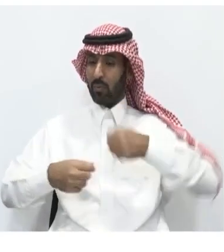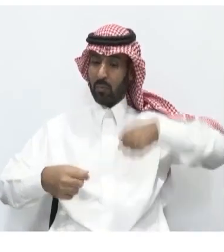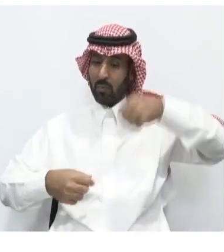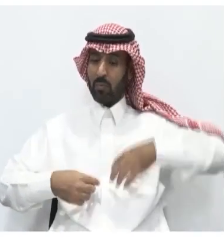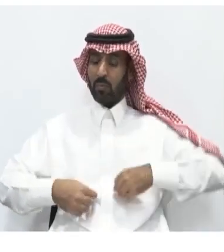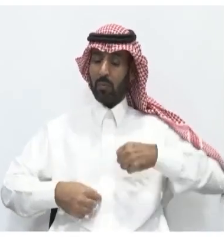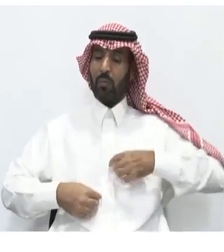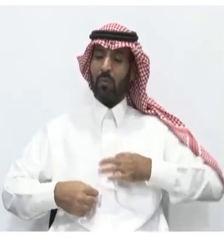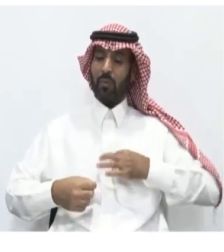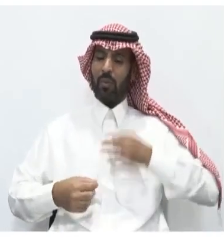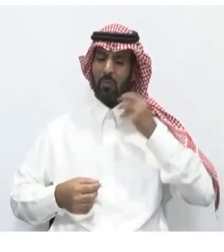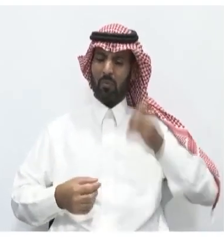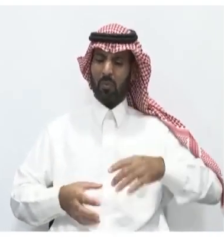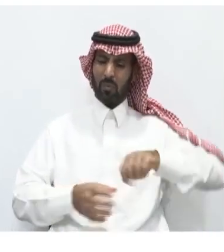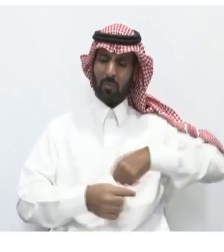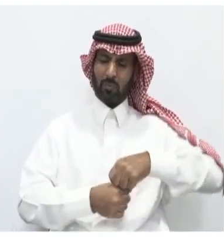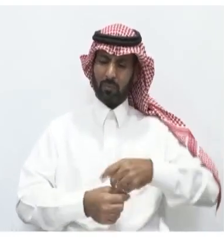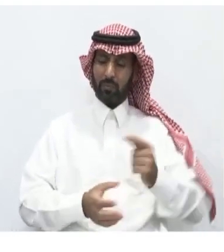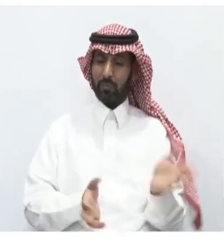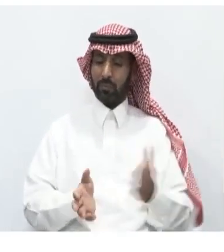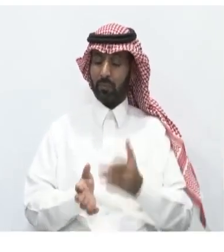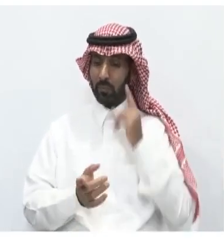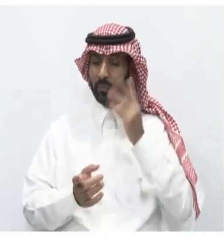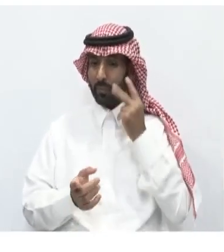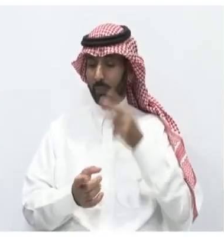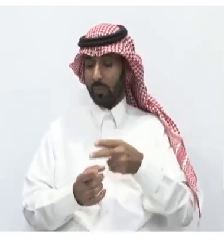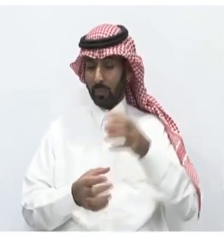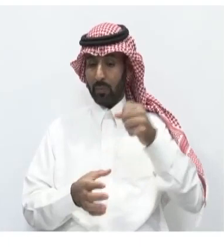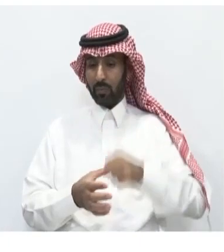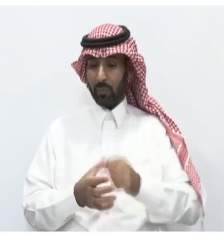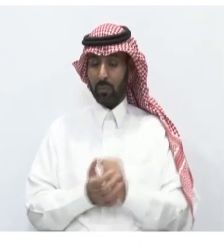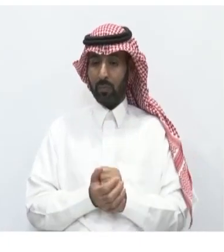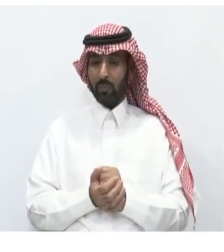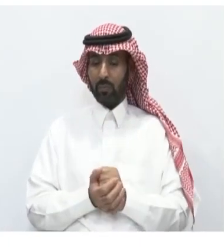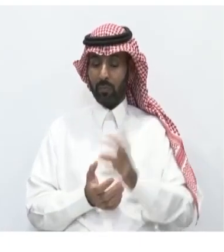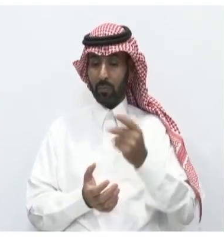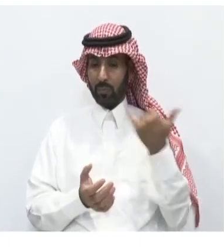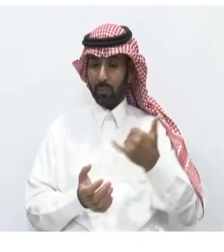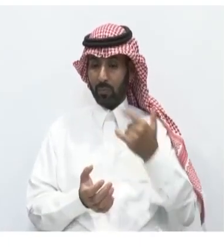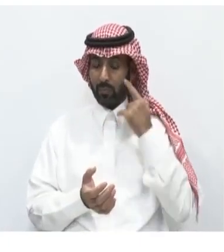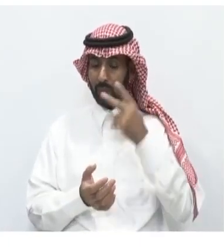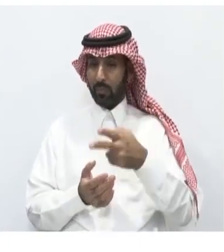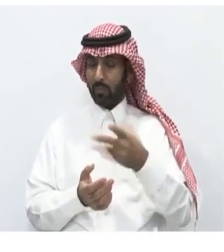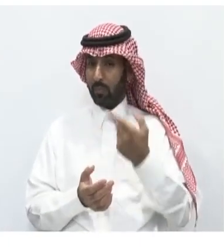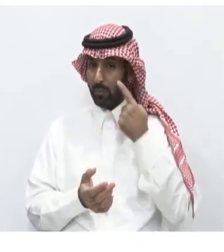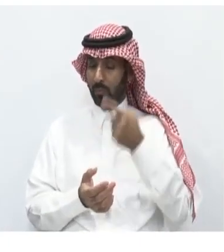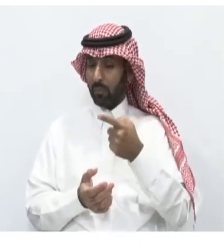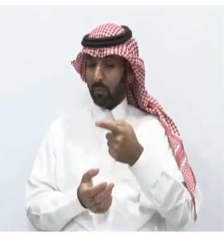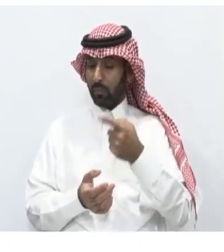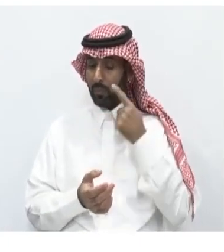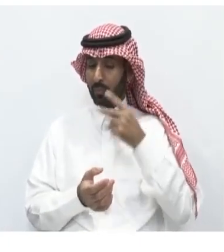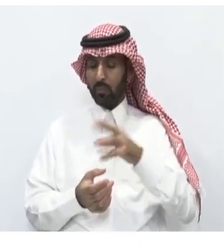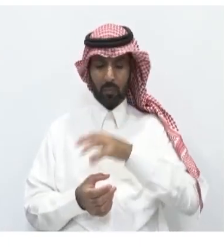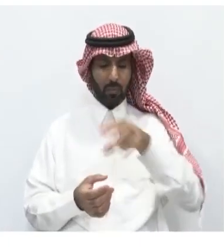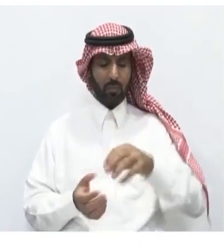wet items, or garbage. Aside from what you should pack, it's also quite important to consider where you should pack each